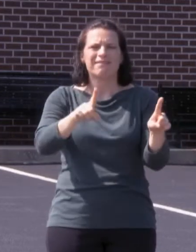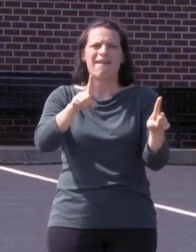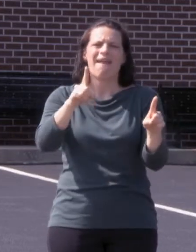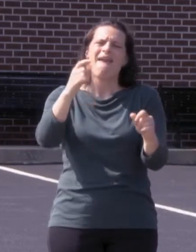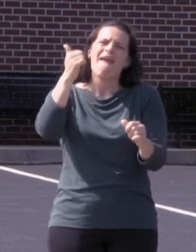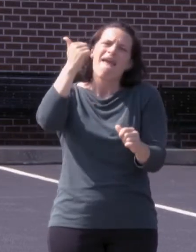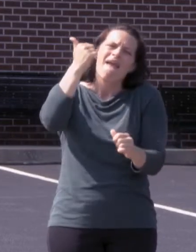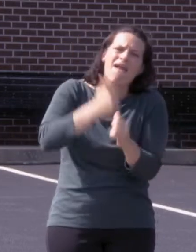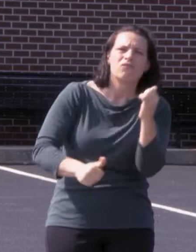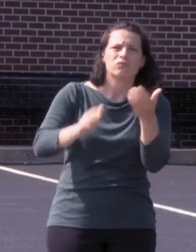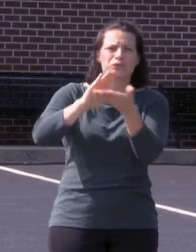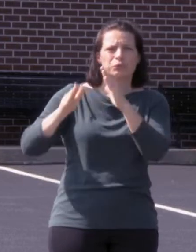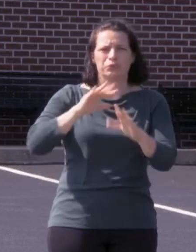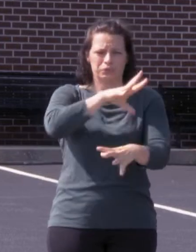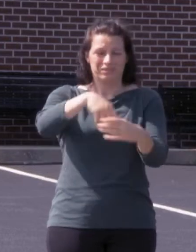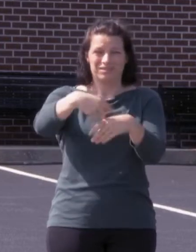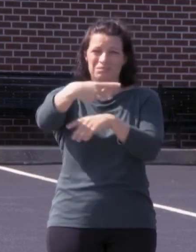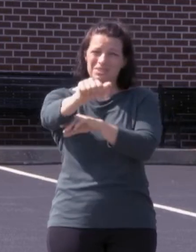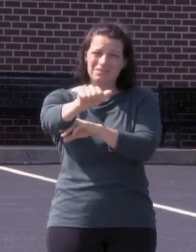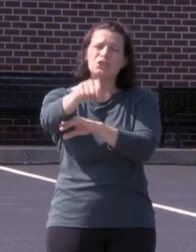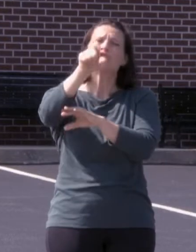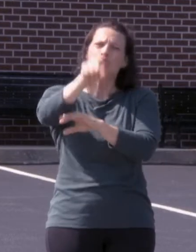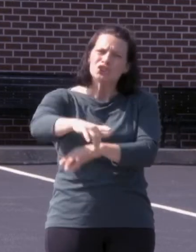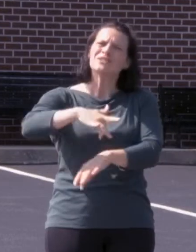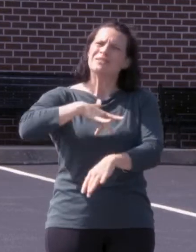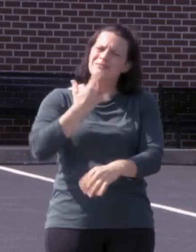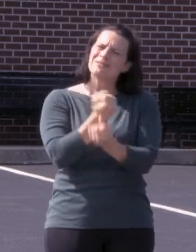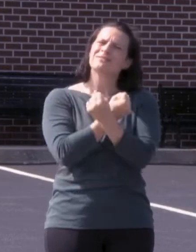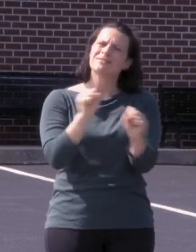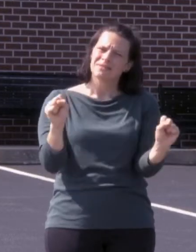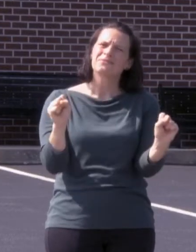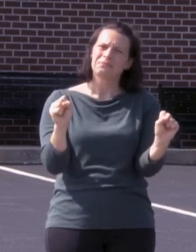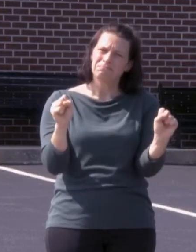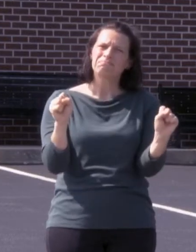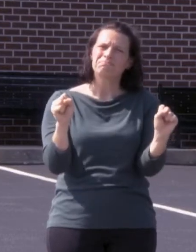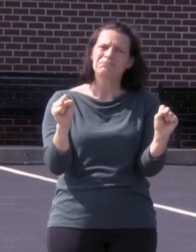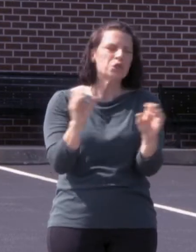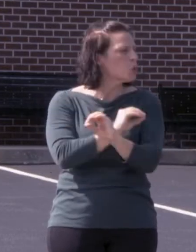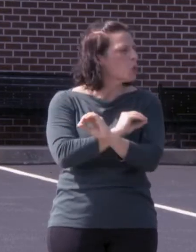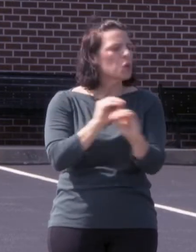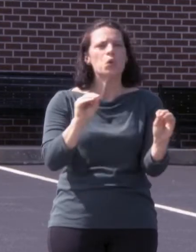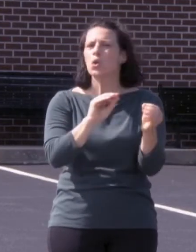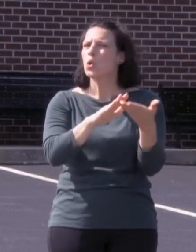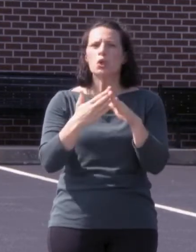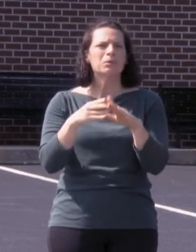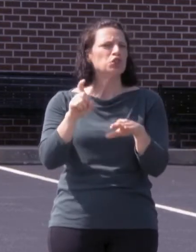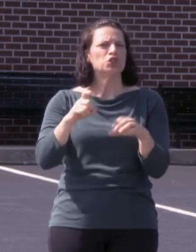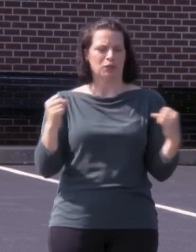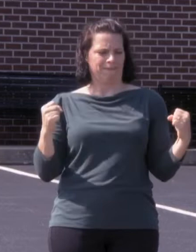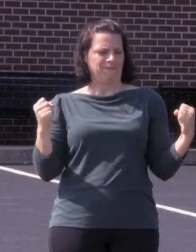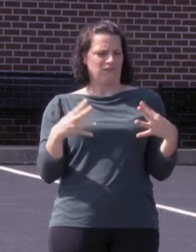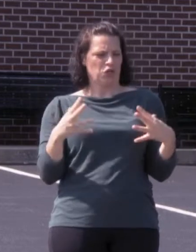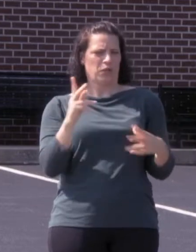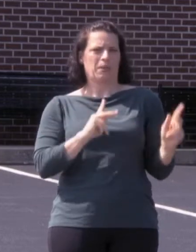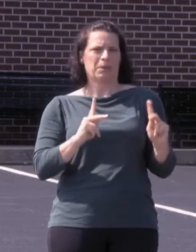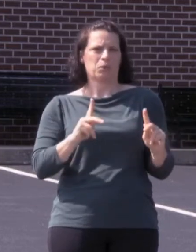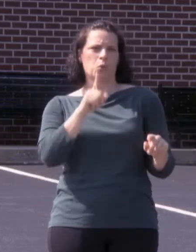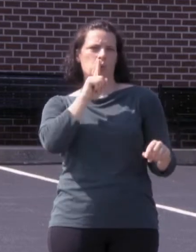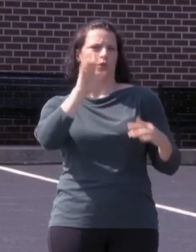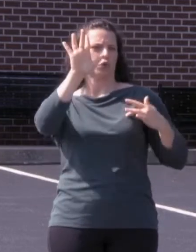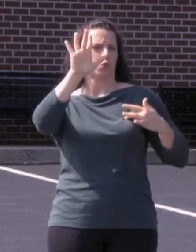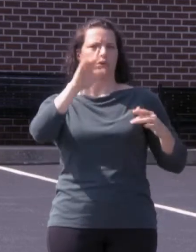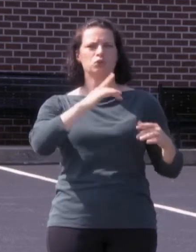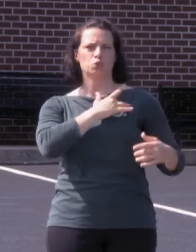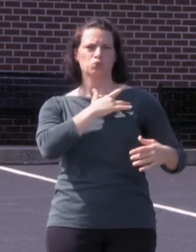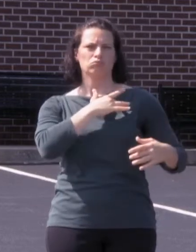every single community in Pennsylvania should feel safe, and that no community should fear those who were sworn to